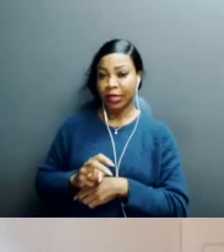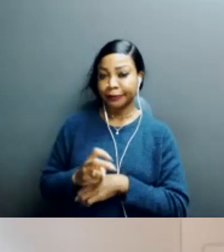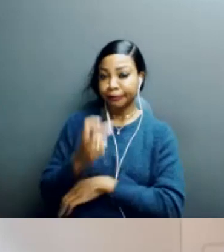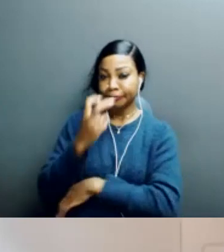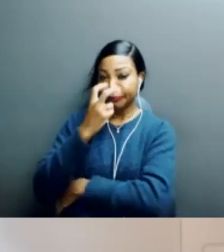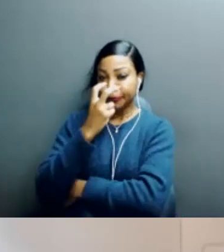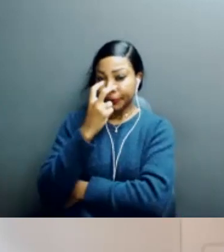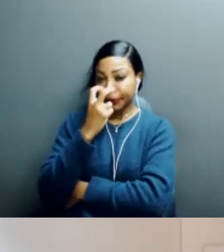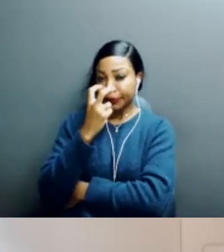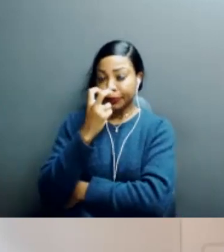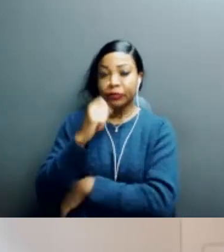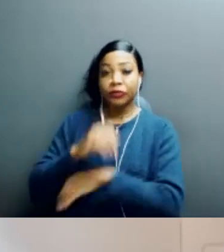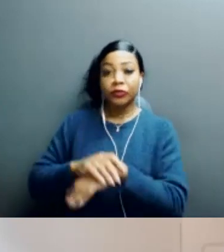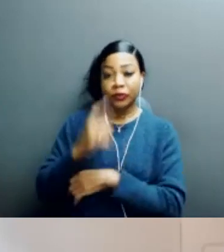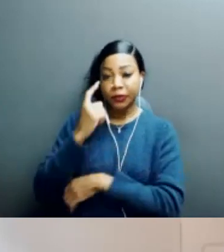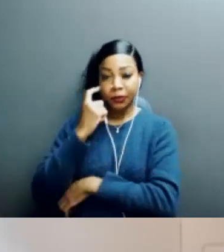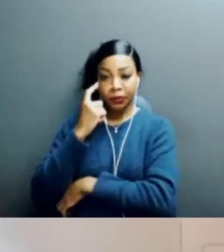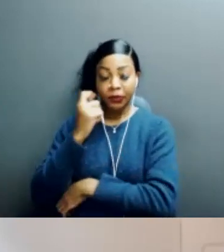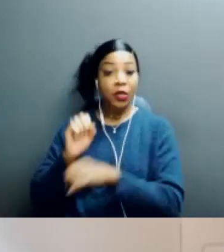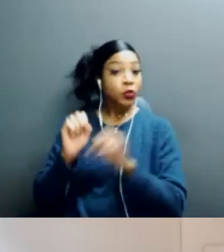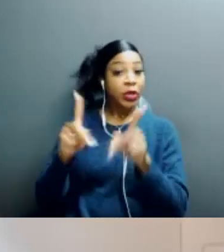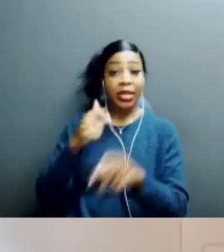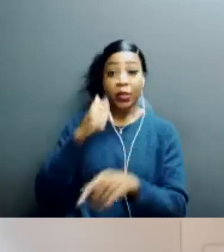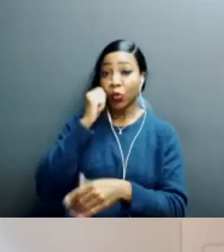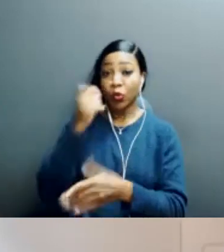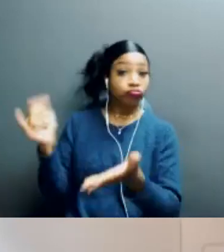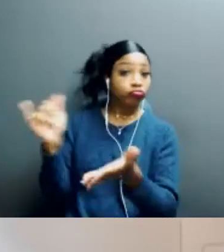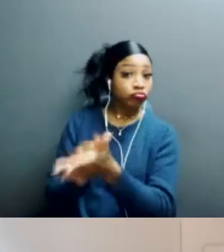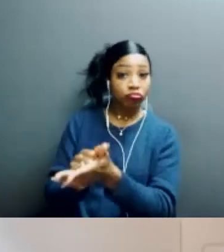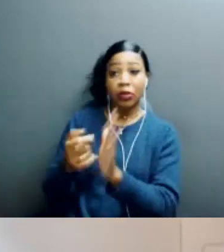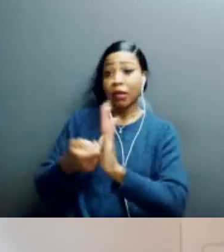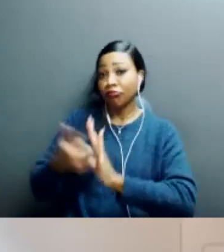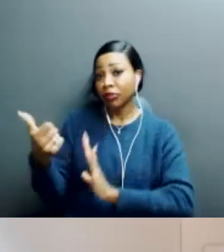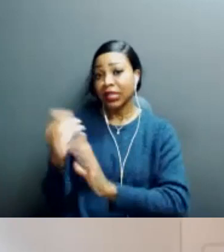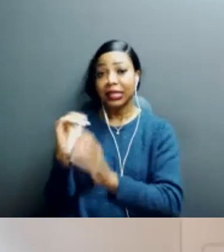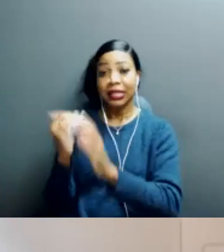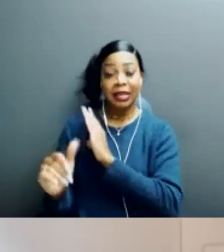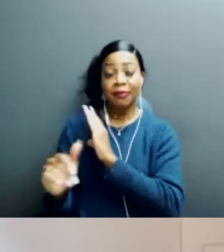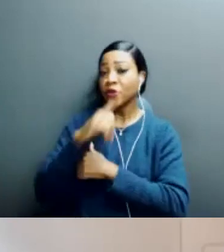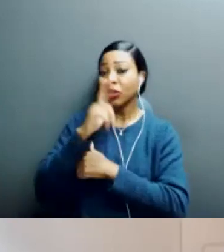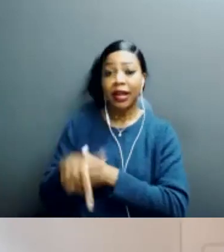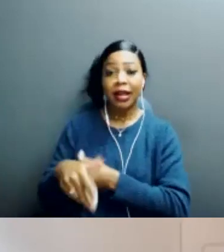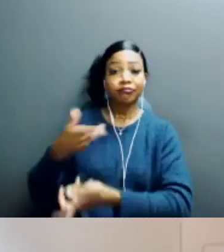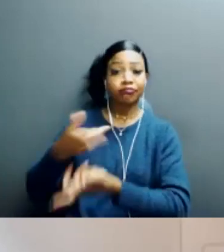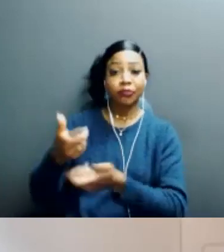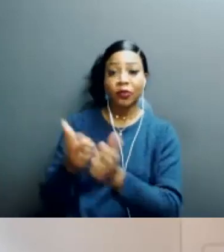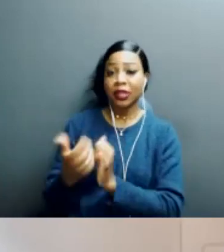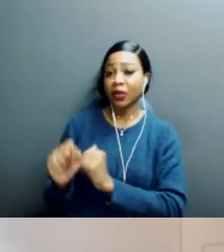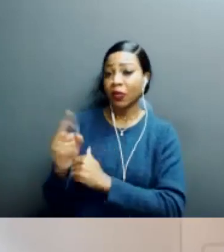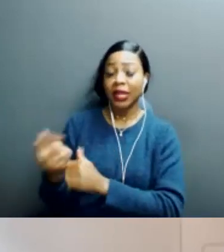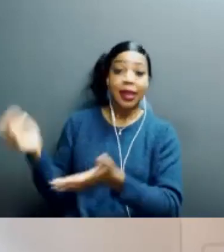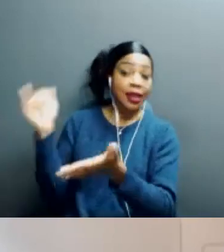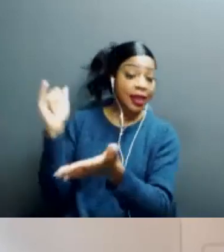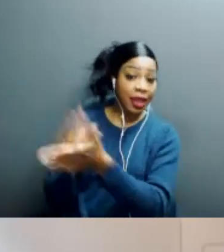home the point that it's okay to be rude it's okay to hang up the phone it's okay to delete the email you don't have to talk to anybody hang up